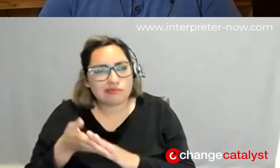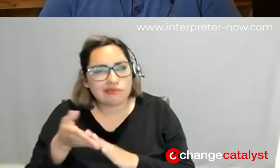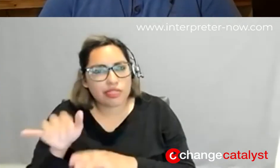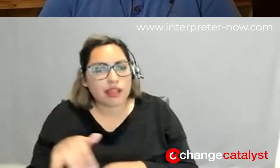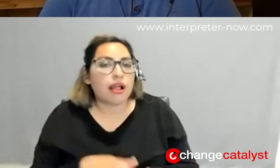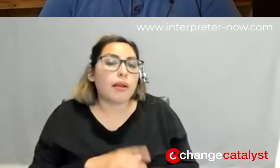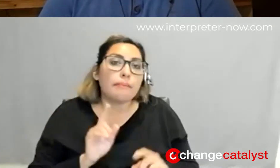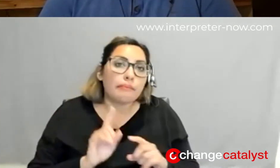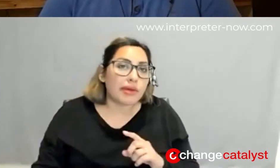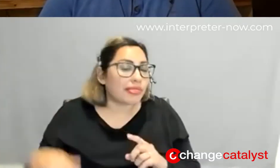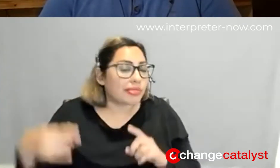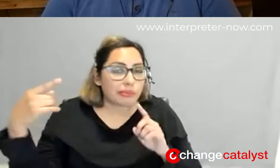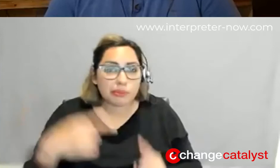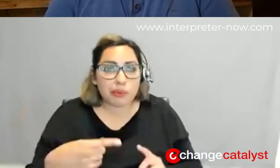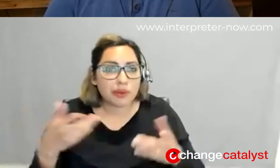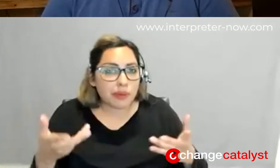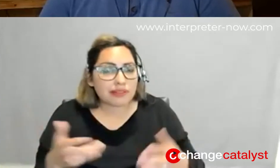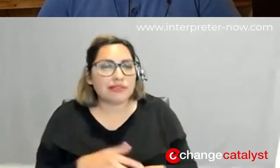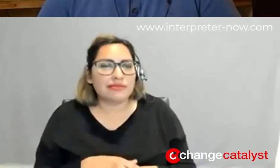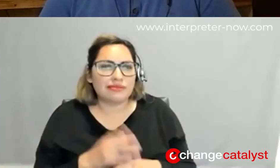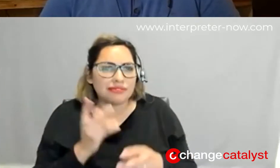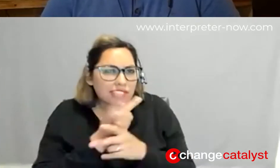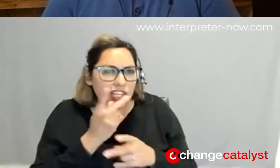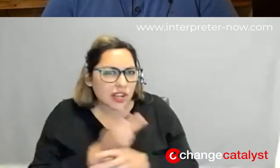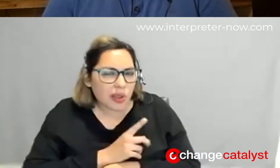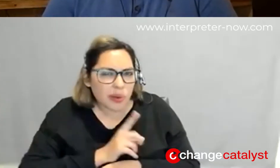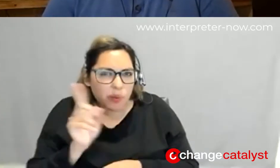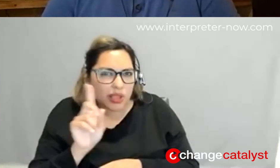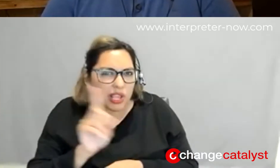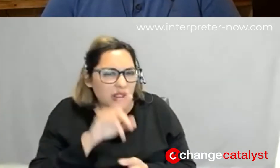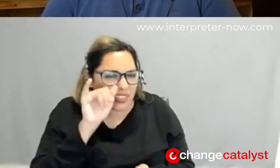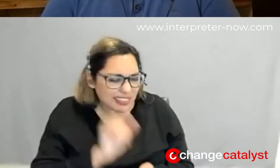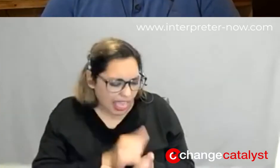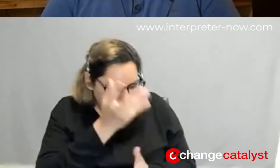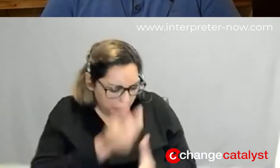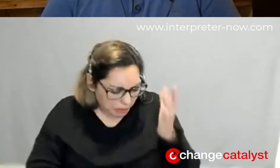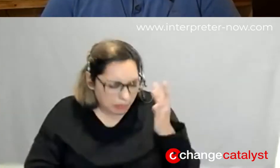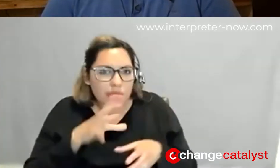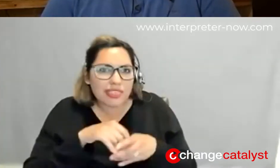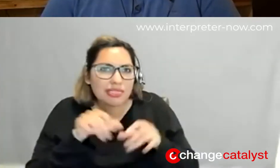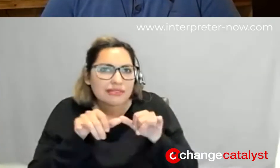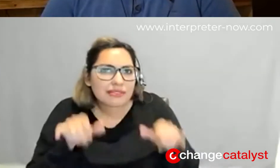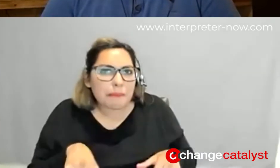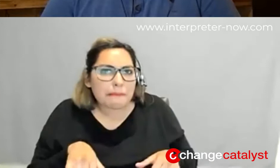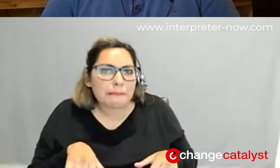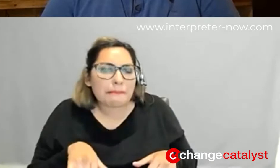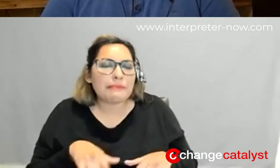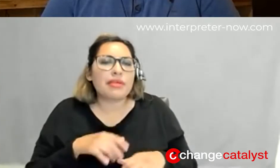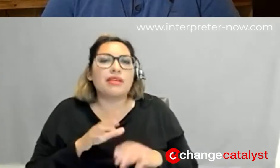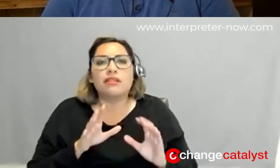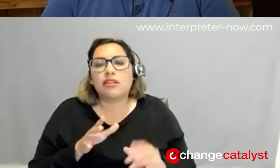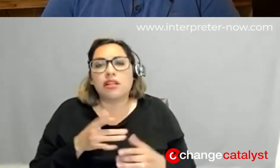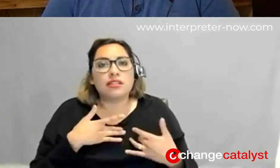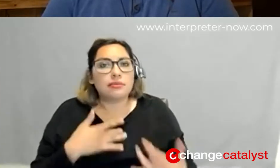of it was essentially to find a crack in the system, if you will, and to say, well, normally you